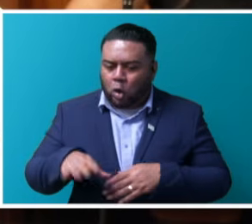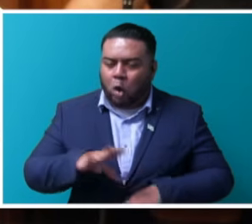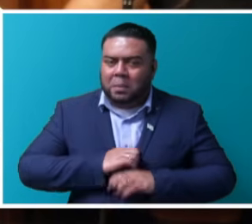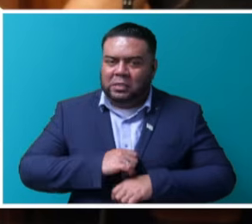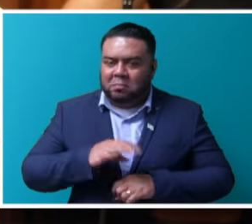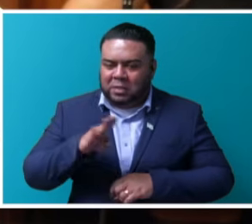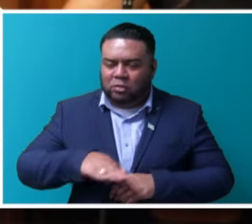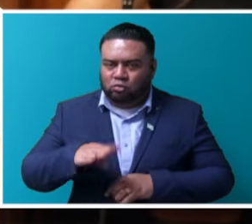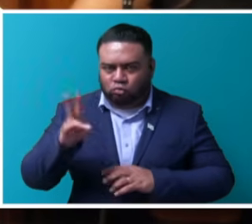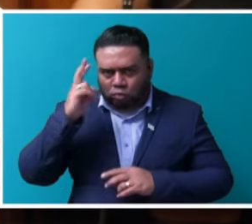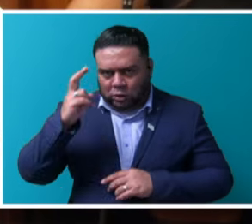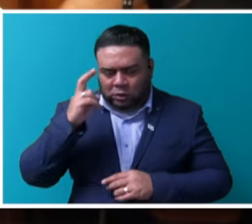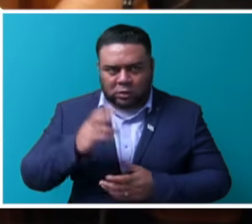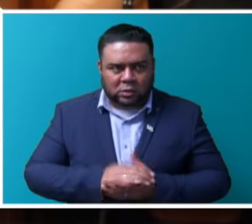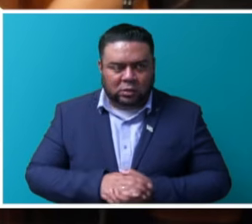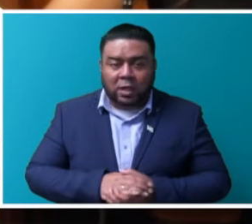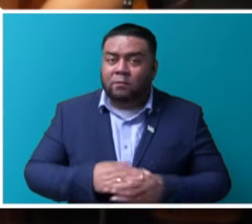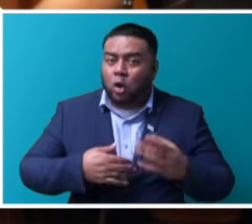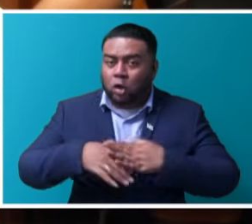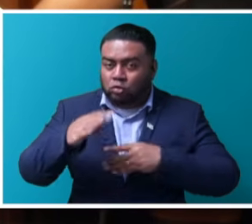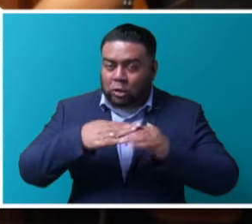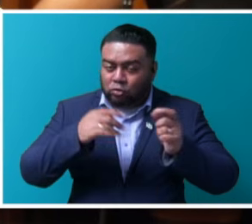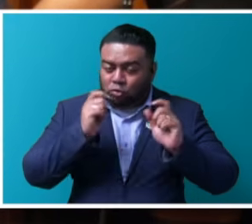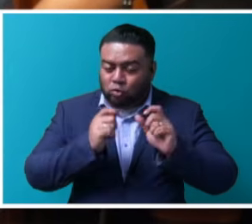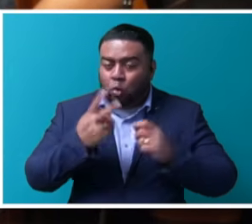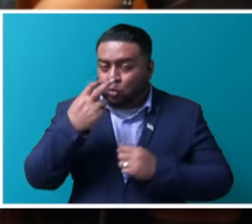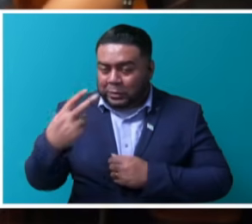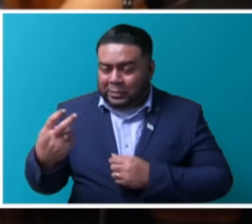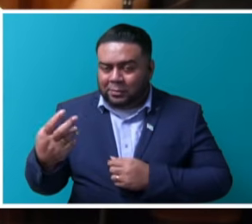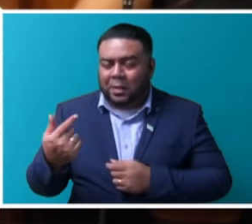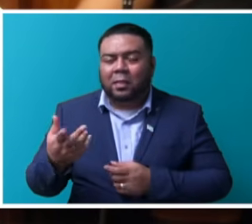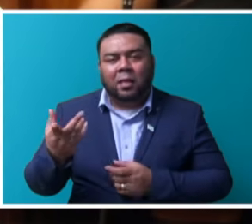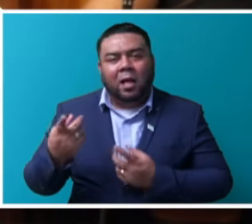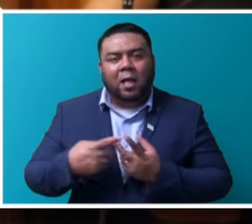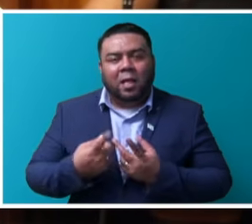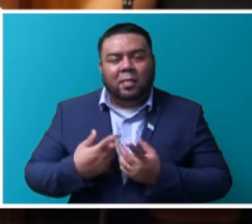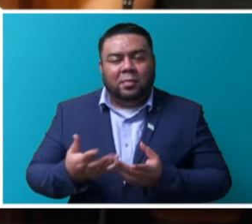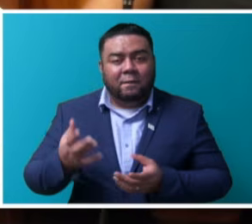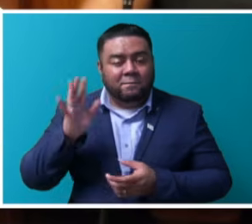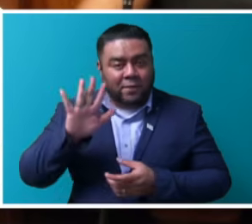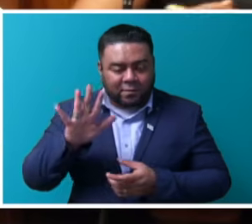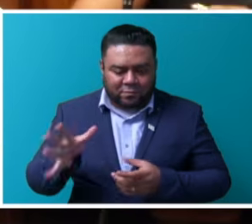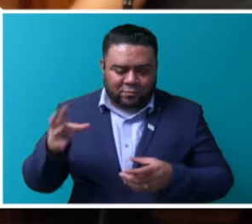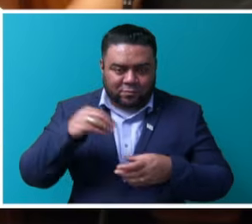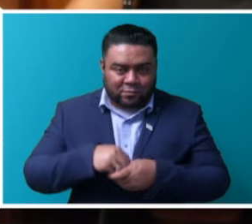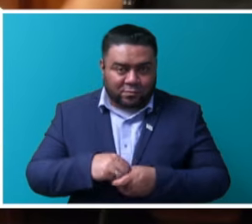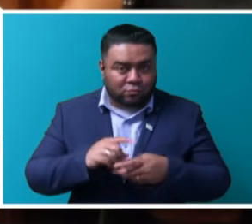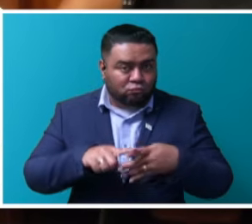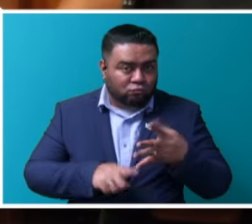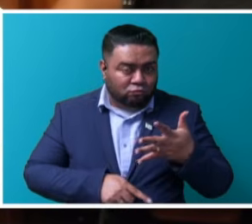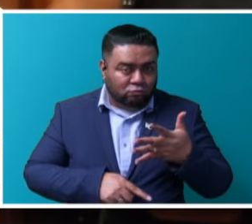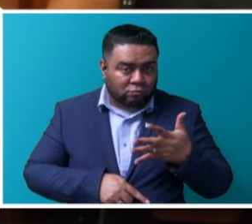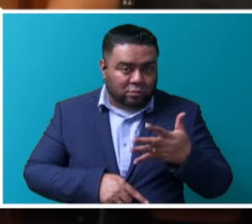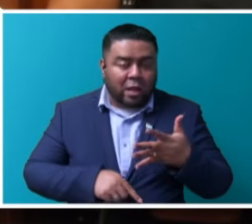training. Apart from construction, tourism, hospitality, and automotive, the following additional 5 categories will also be added.